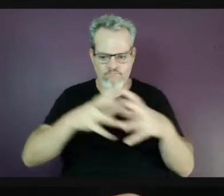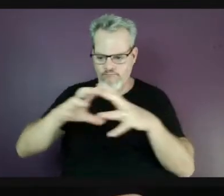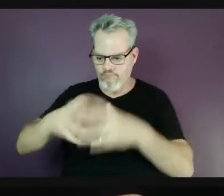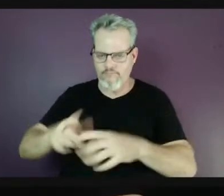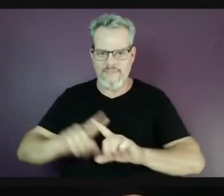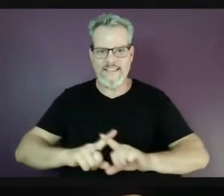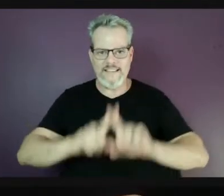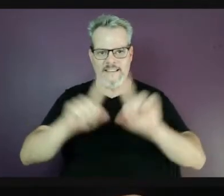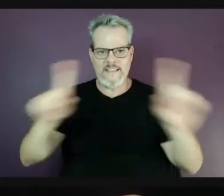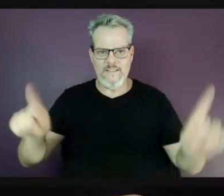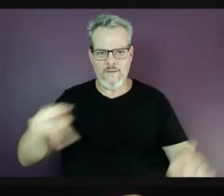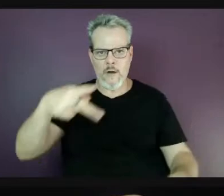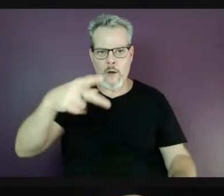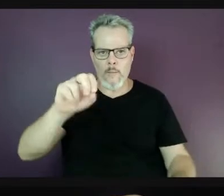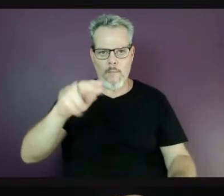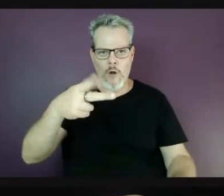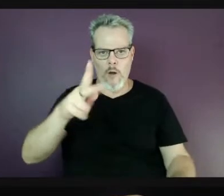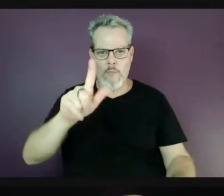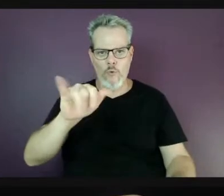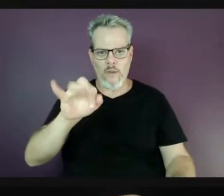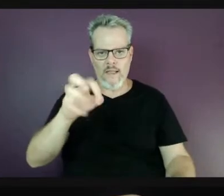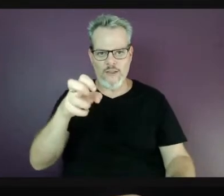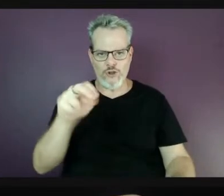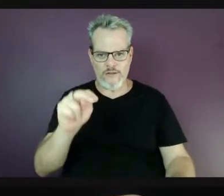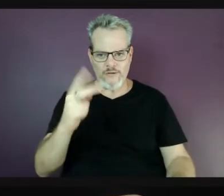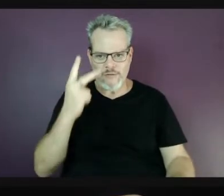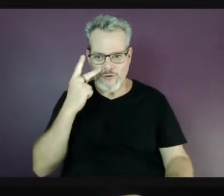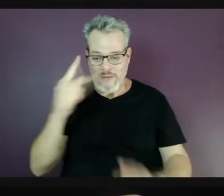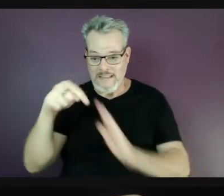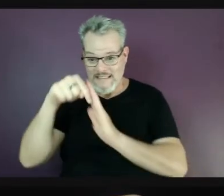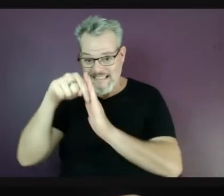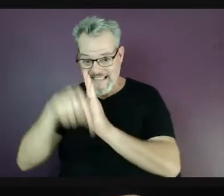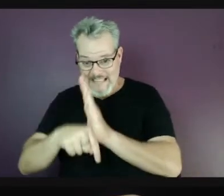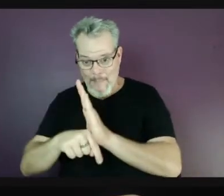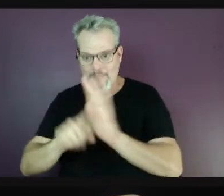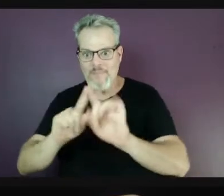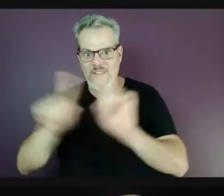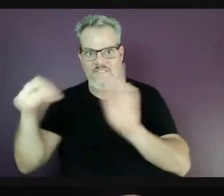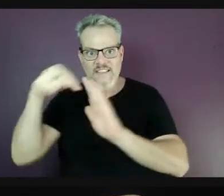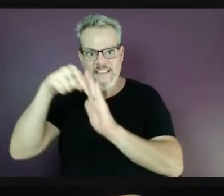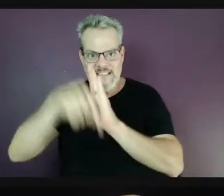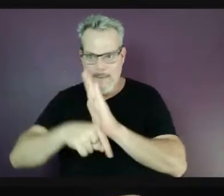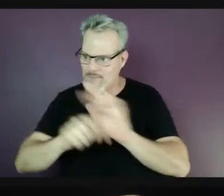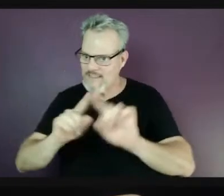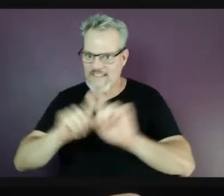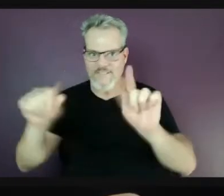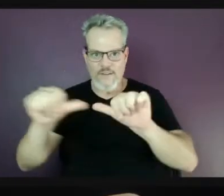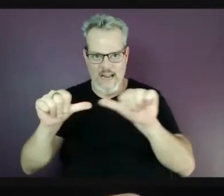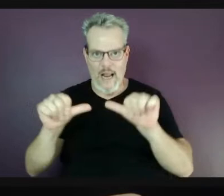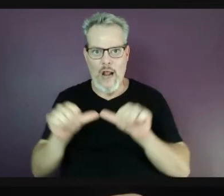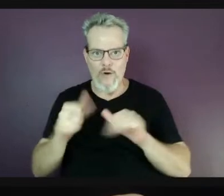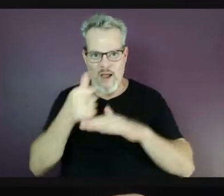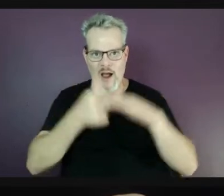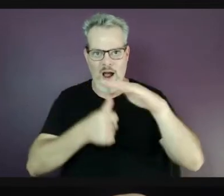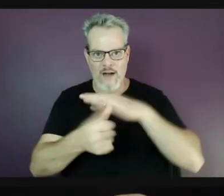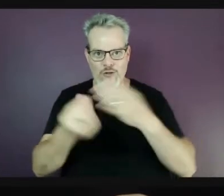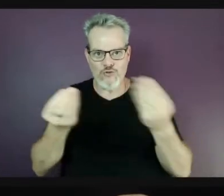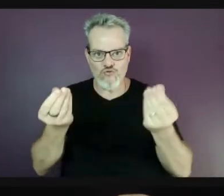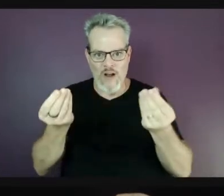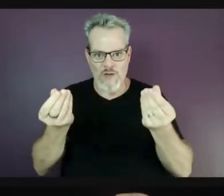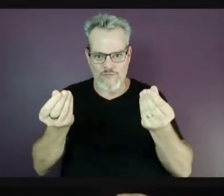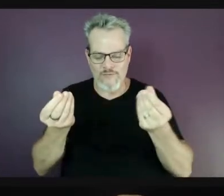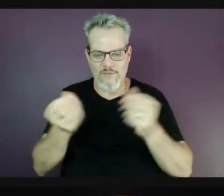populations. If you look at the depth profiles, they actually are hitting different depths and are different bodies there. This